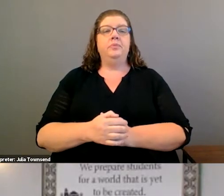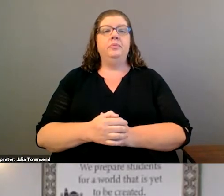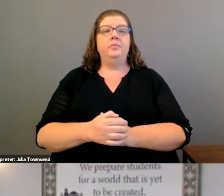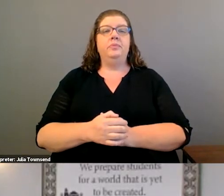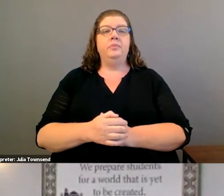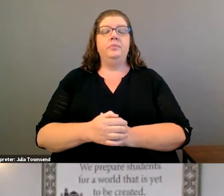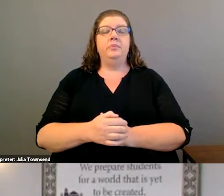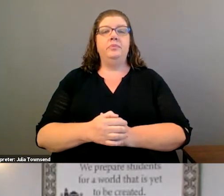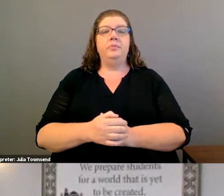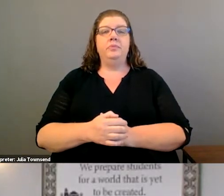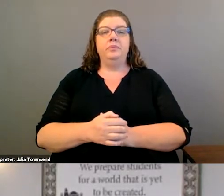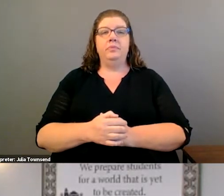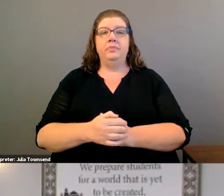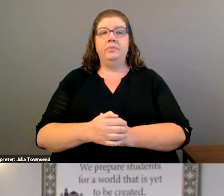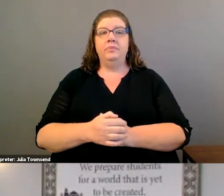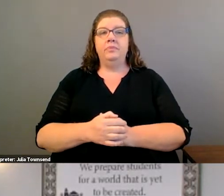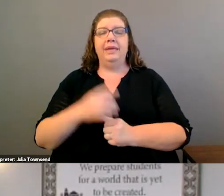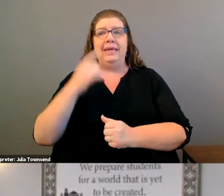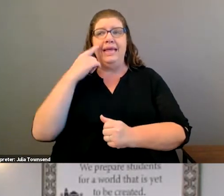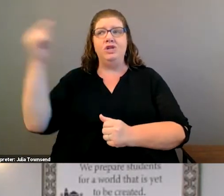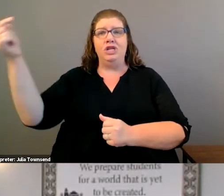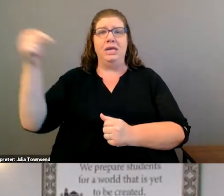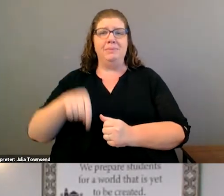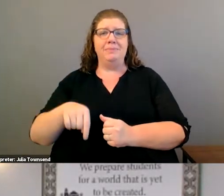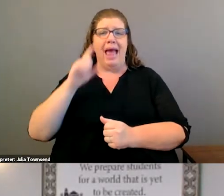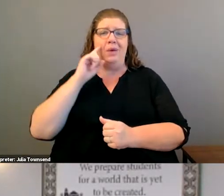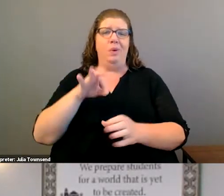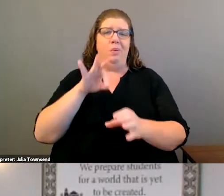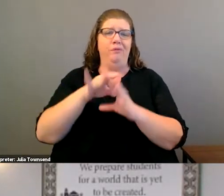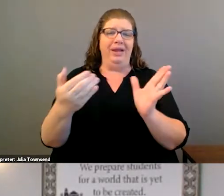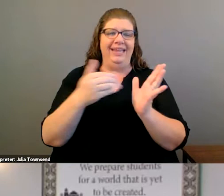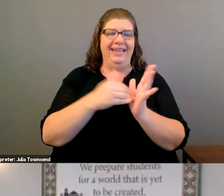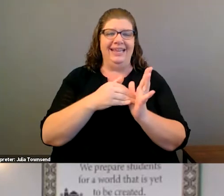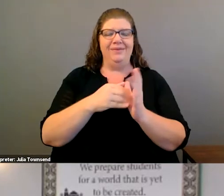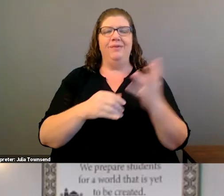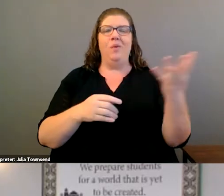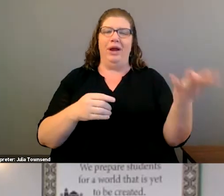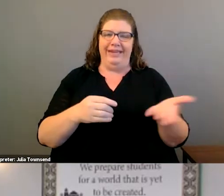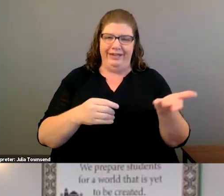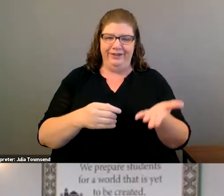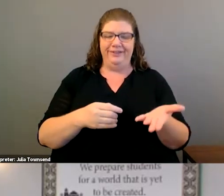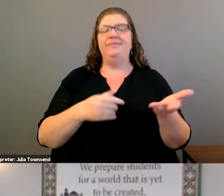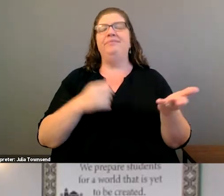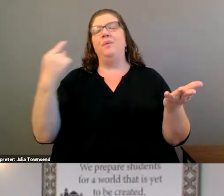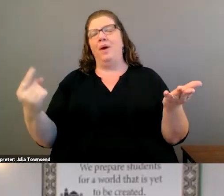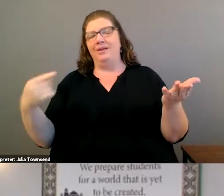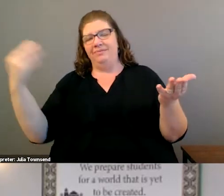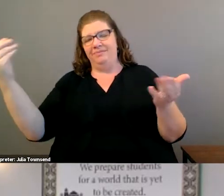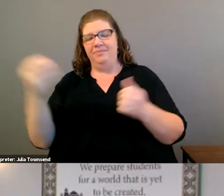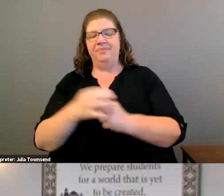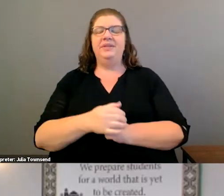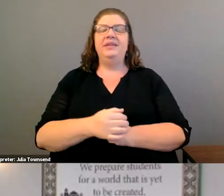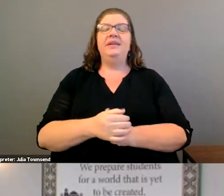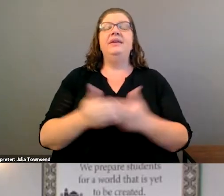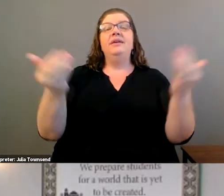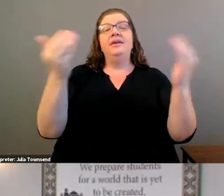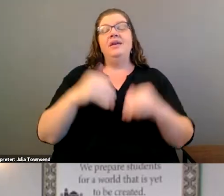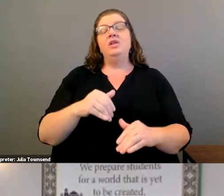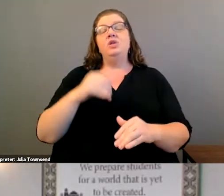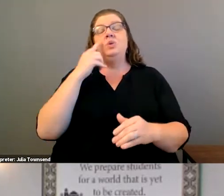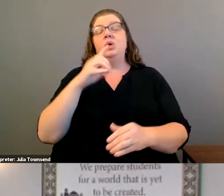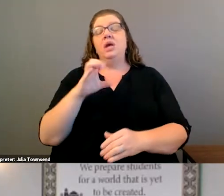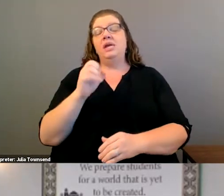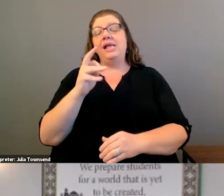she comes back soon, we can take the vote again. We'll move on to the consent agenda item for now.